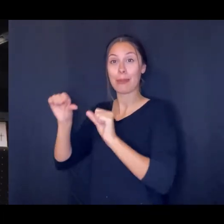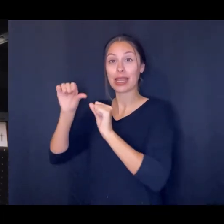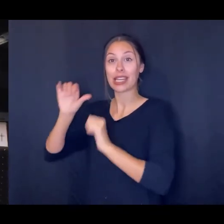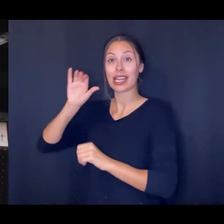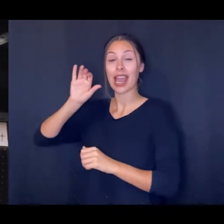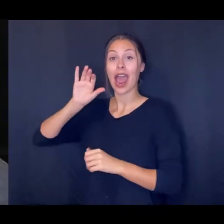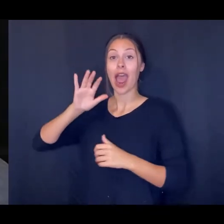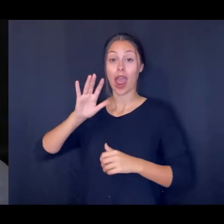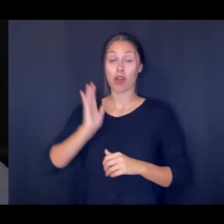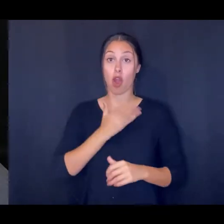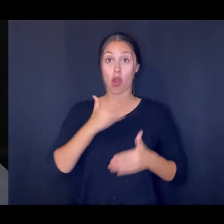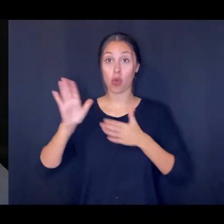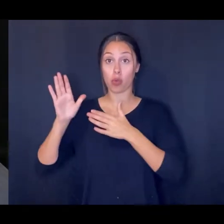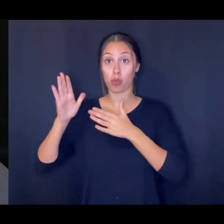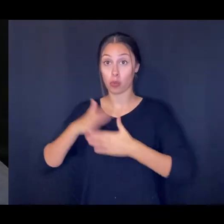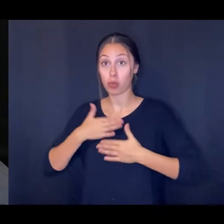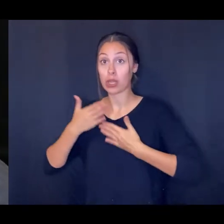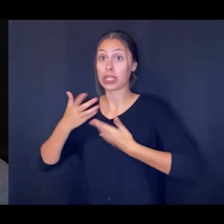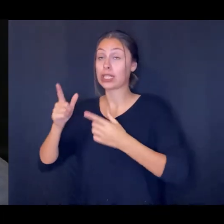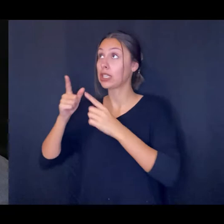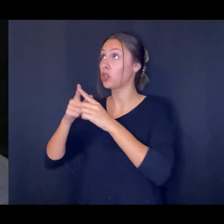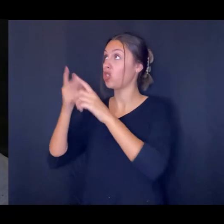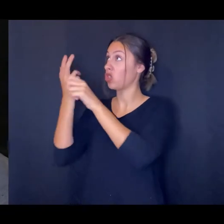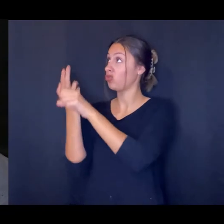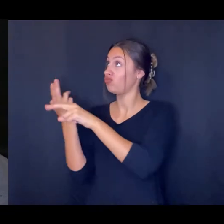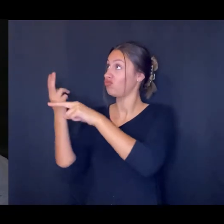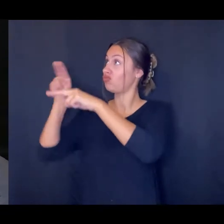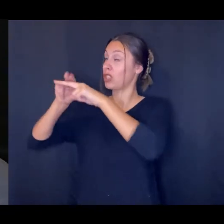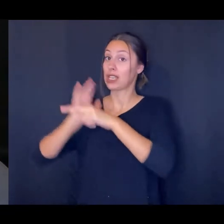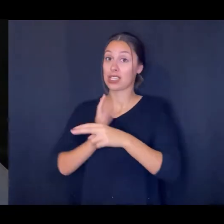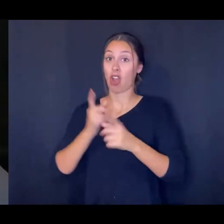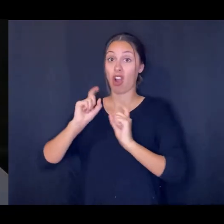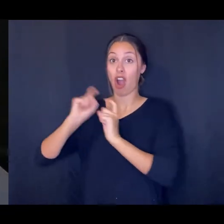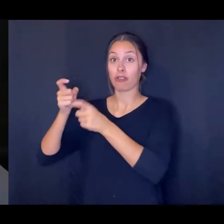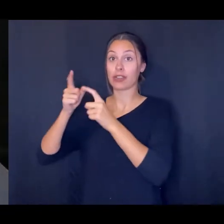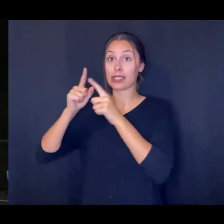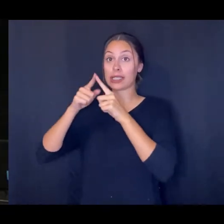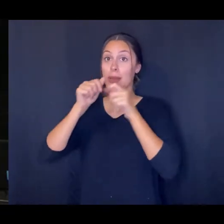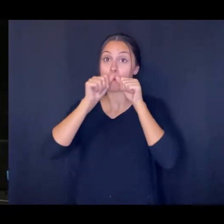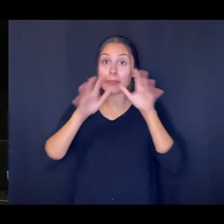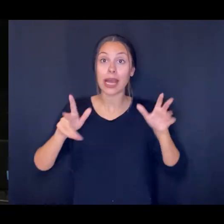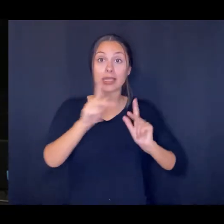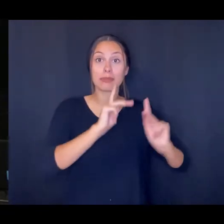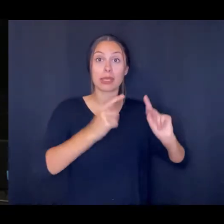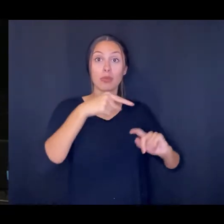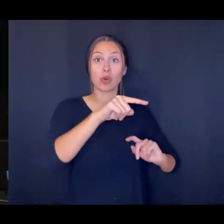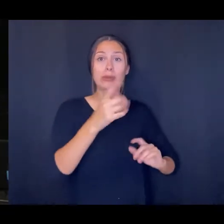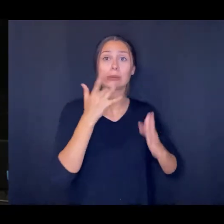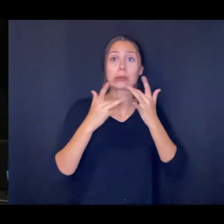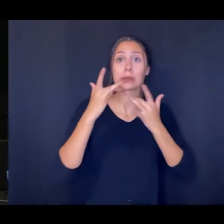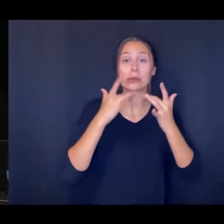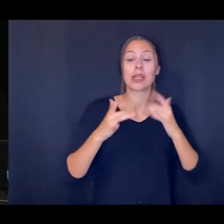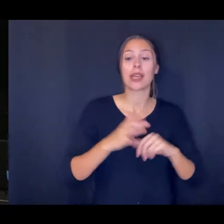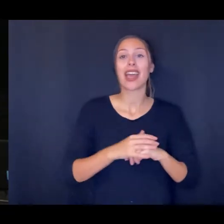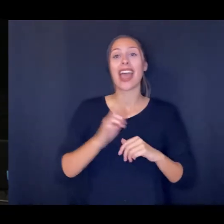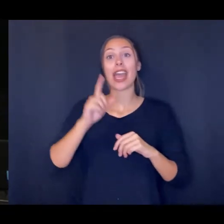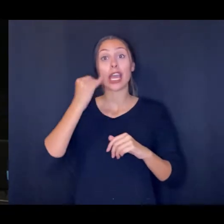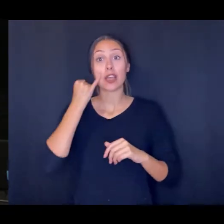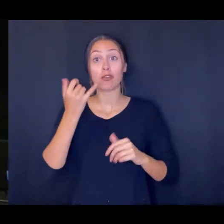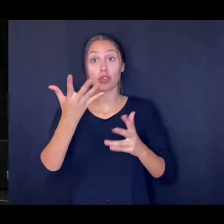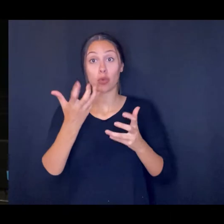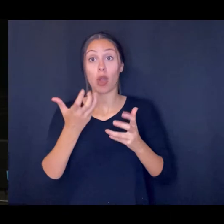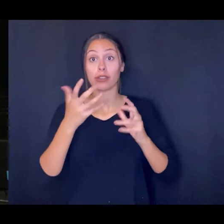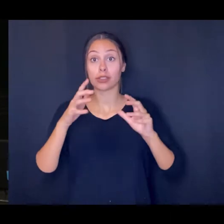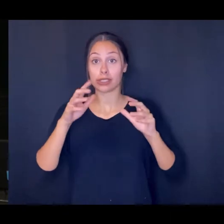and willingness to multiply our offering and use it to bless those in need. If you would like to give today, text GIVE